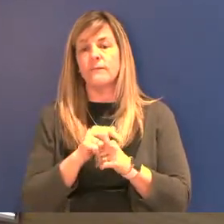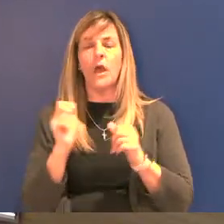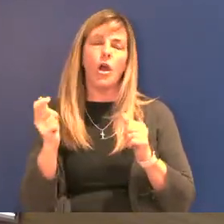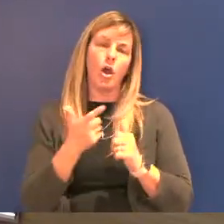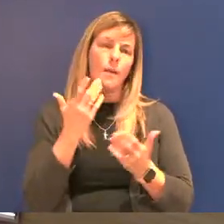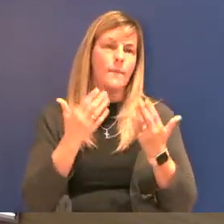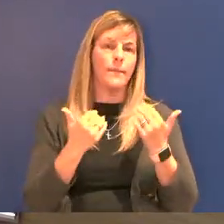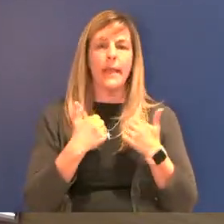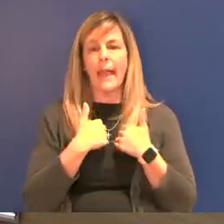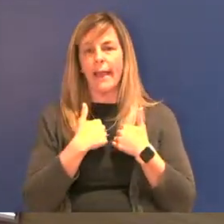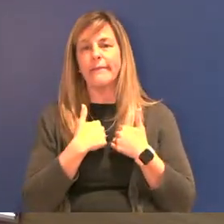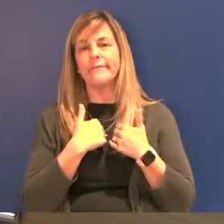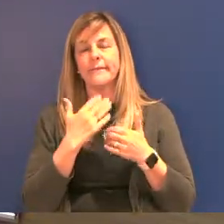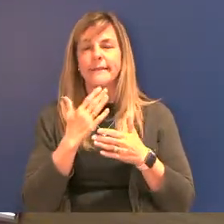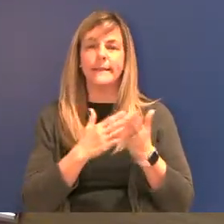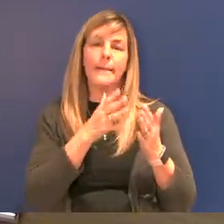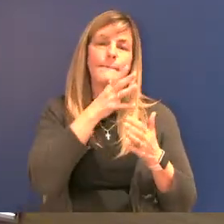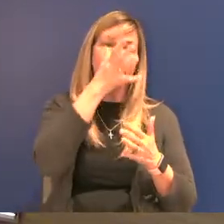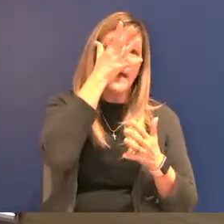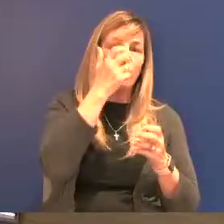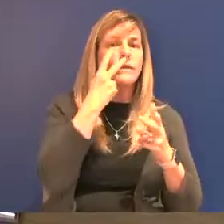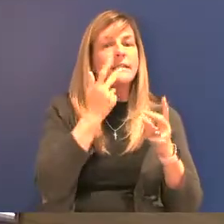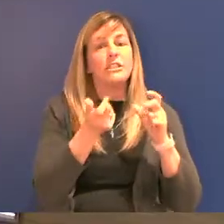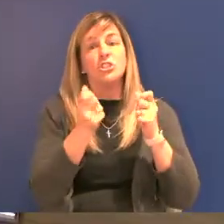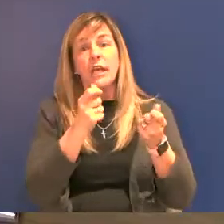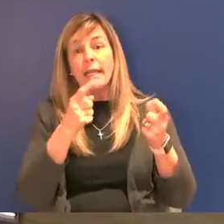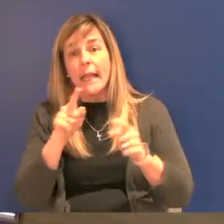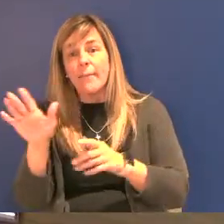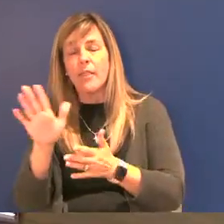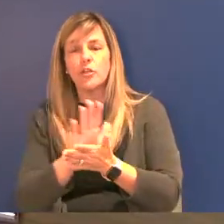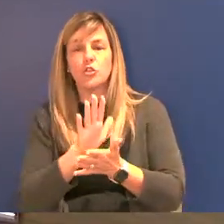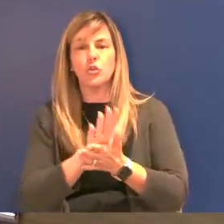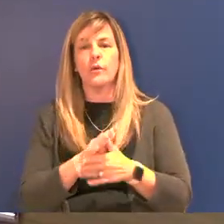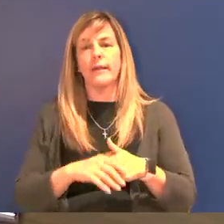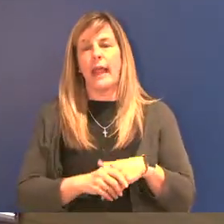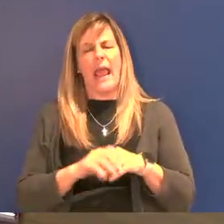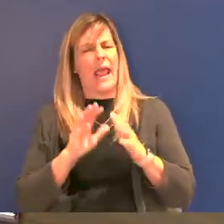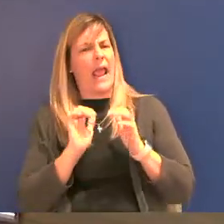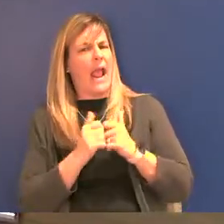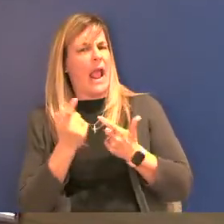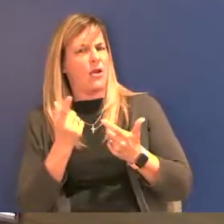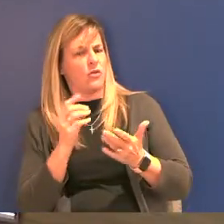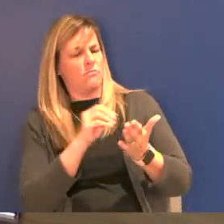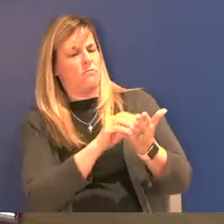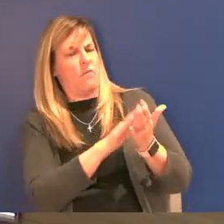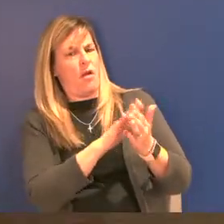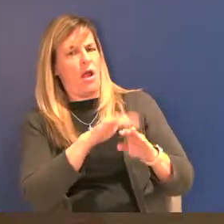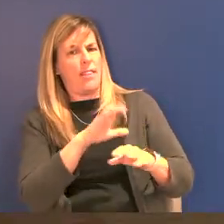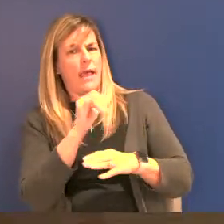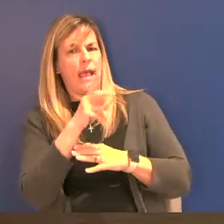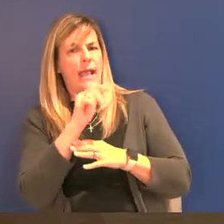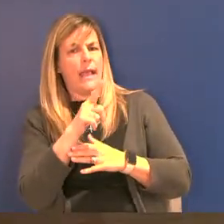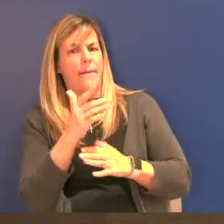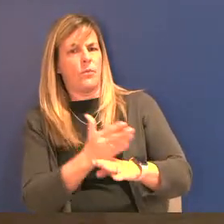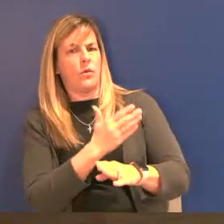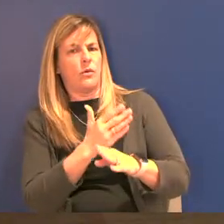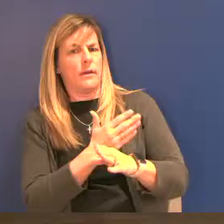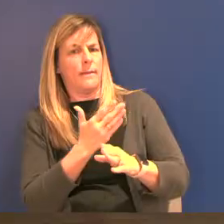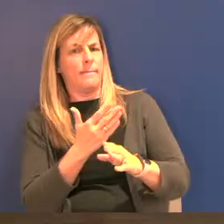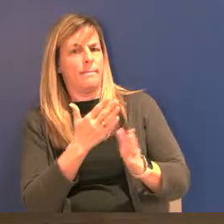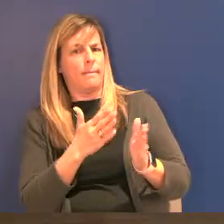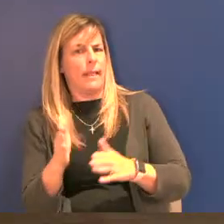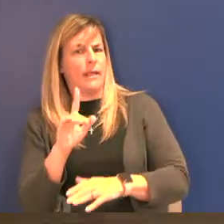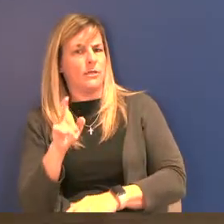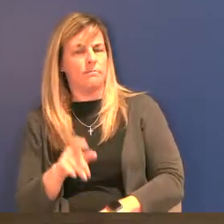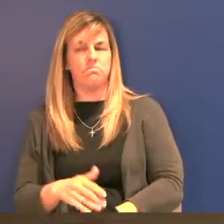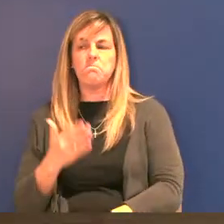probably has some parents that want to see some changes in their schools. How does one end up on the capital improvement plan? Great question. Madam Chair,